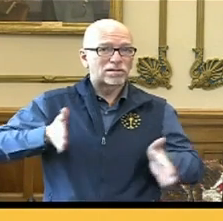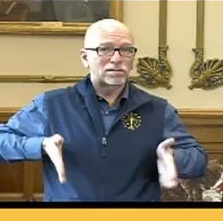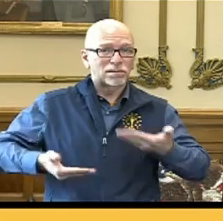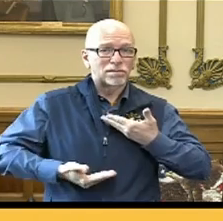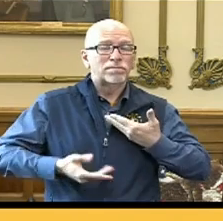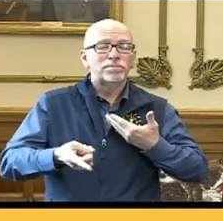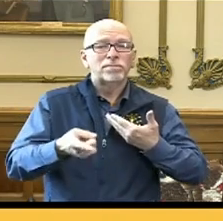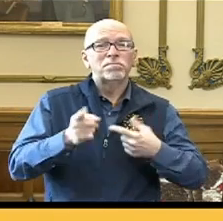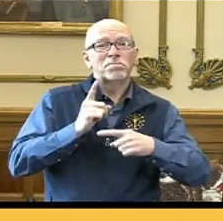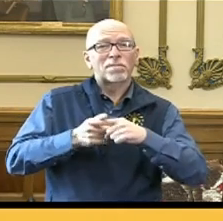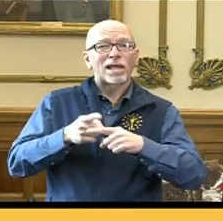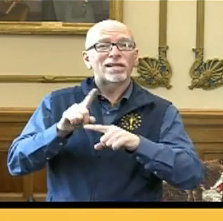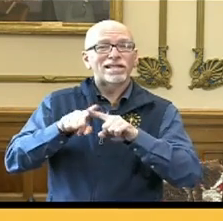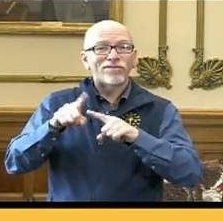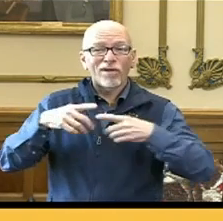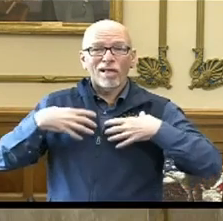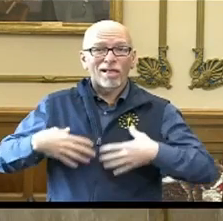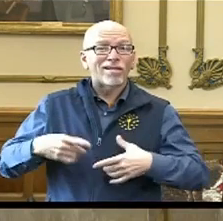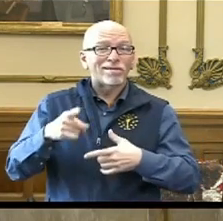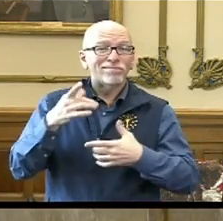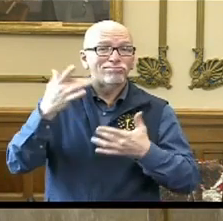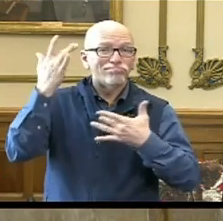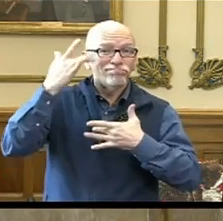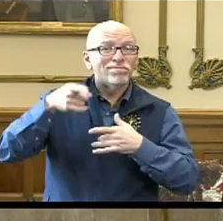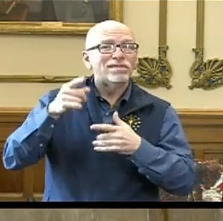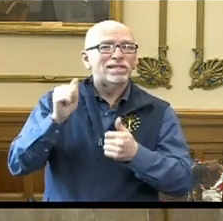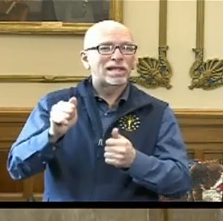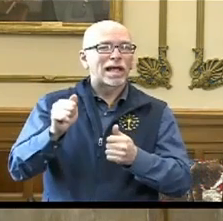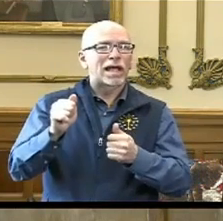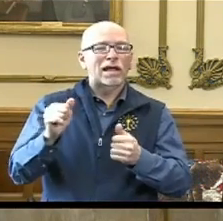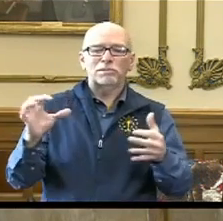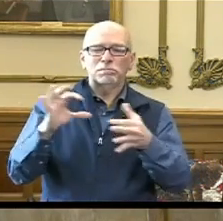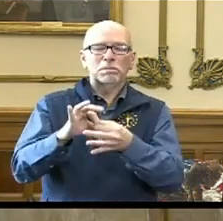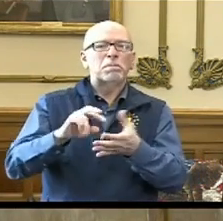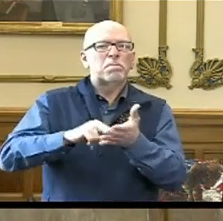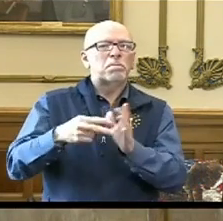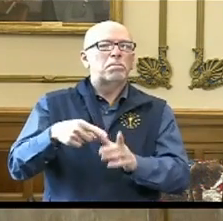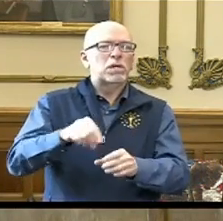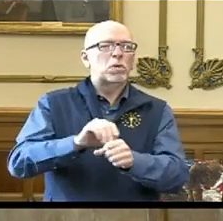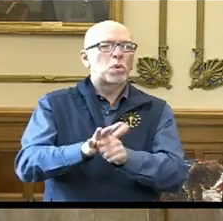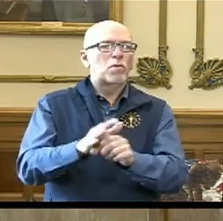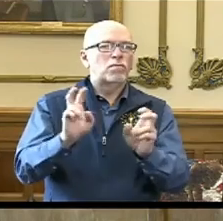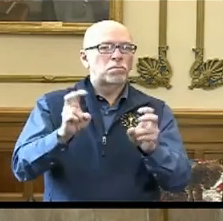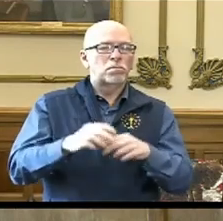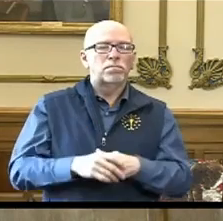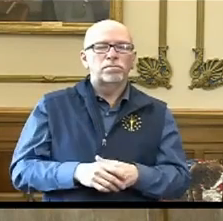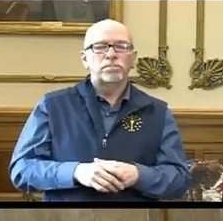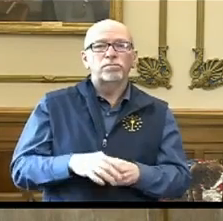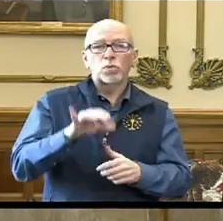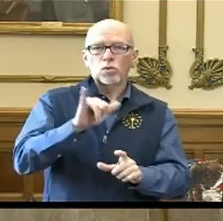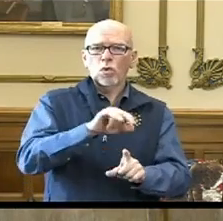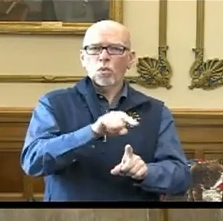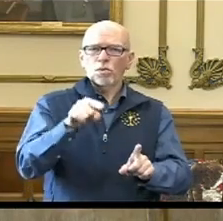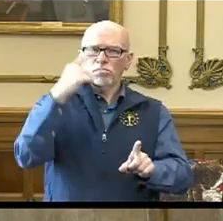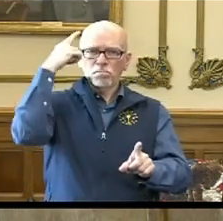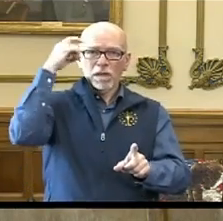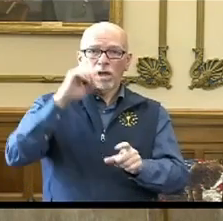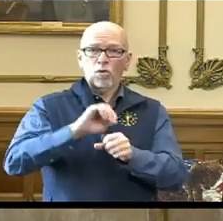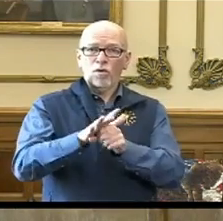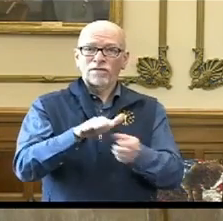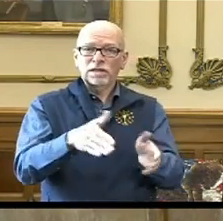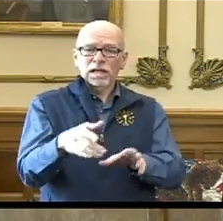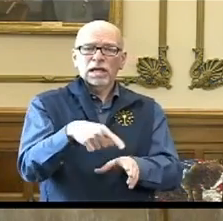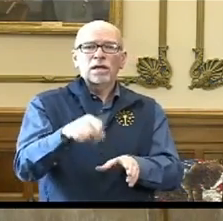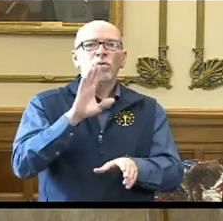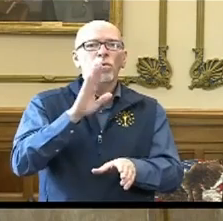combined with the clinical features, can be used to make a clinical diagnosis. These clinically diagnosed presumptive deaths will be reflected